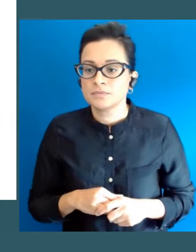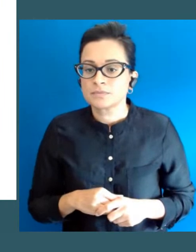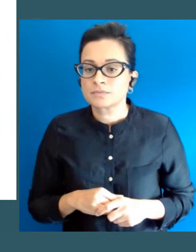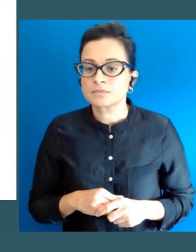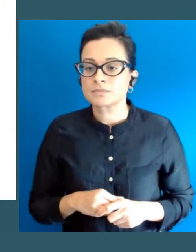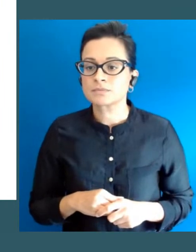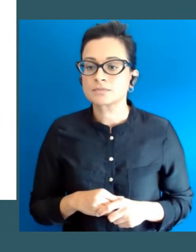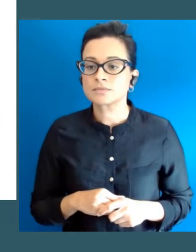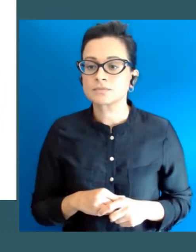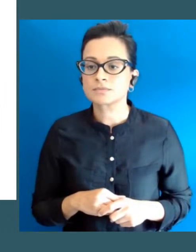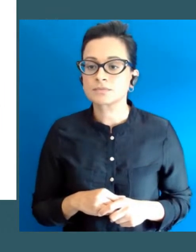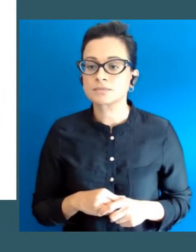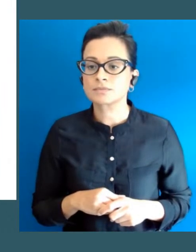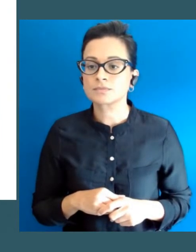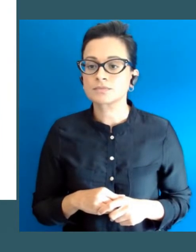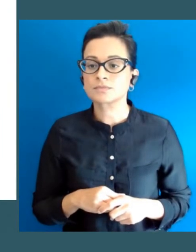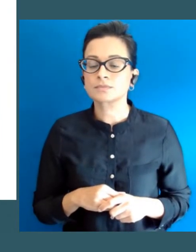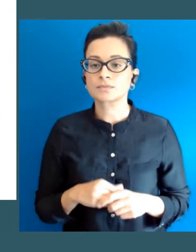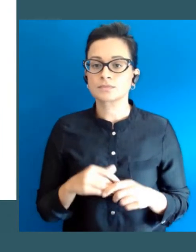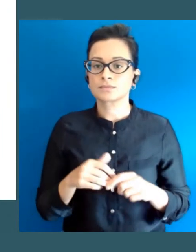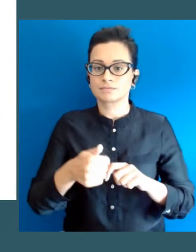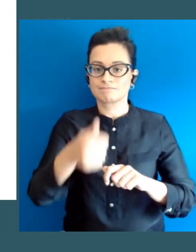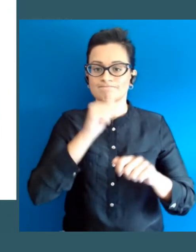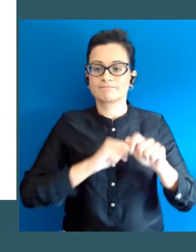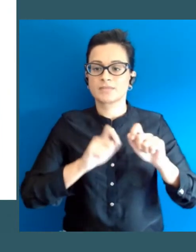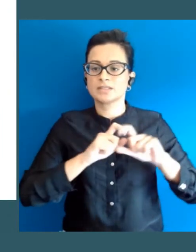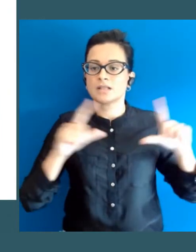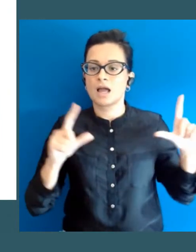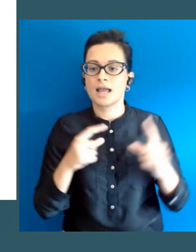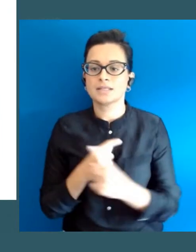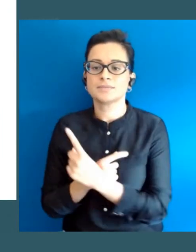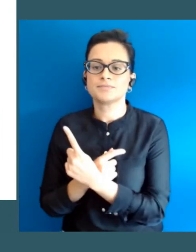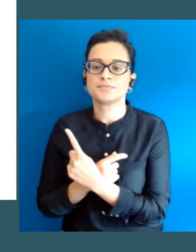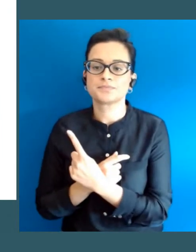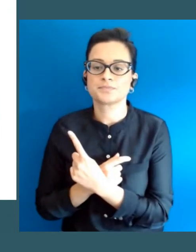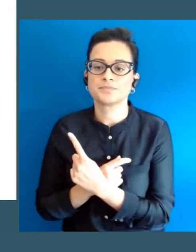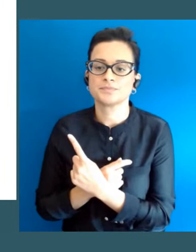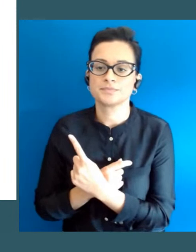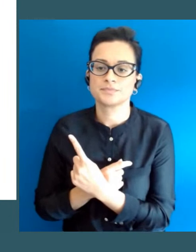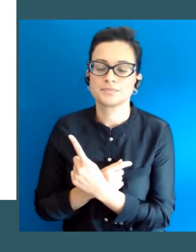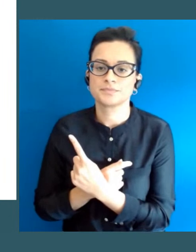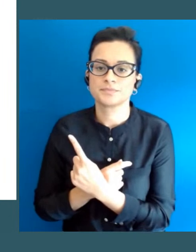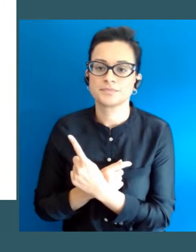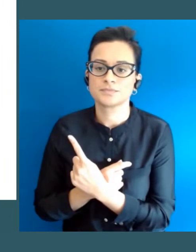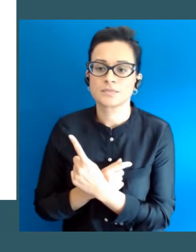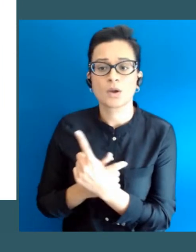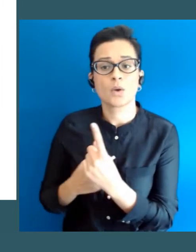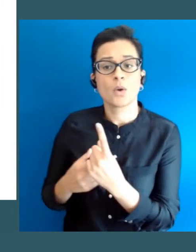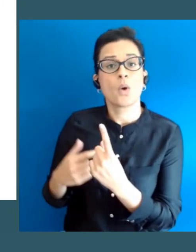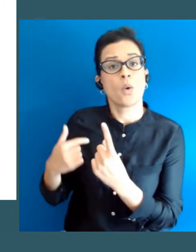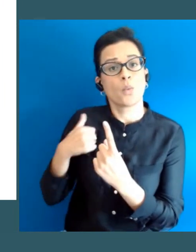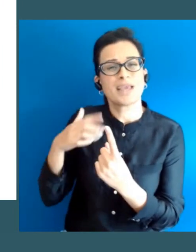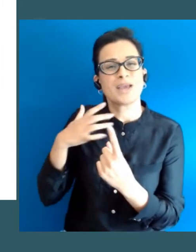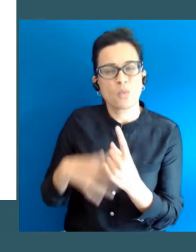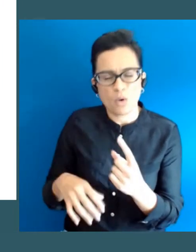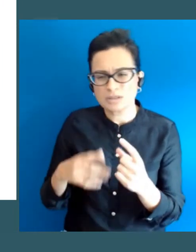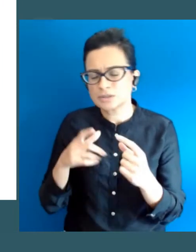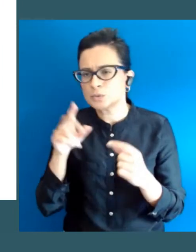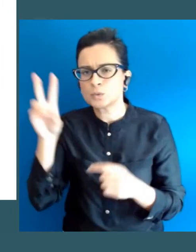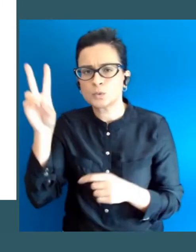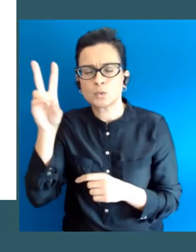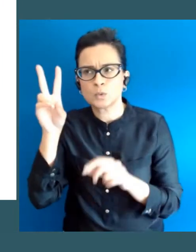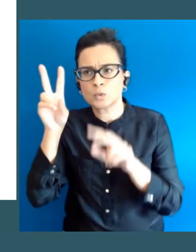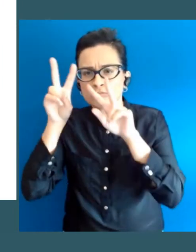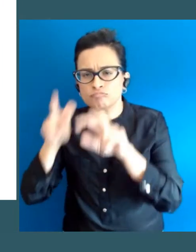Next slide, please. So we wanted to explore and capture some insights of parents with children